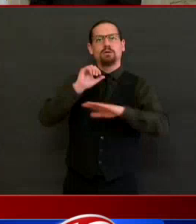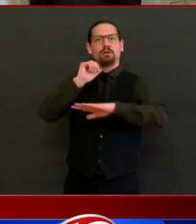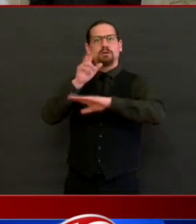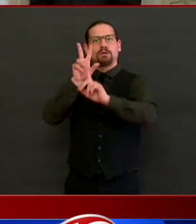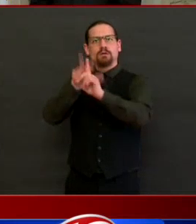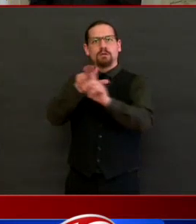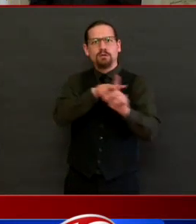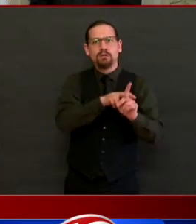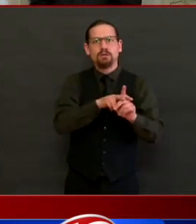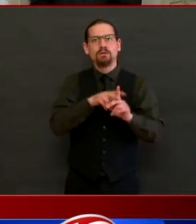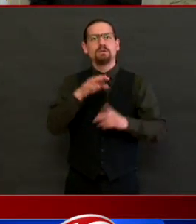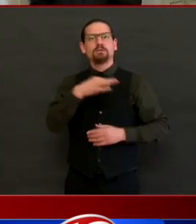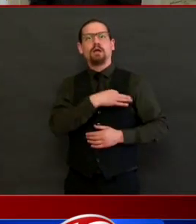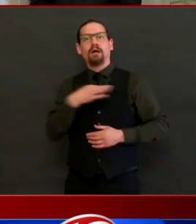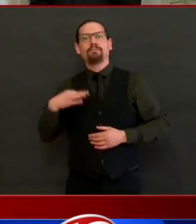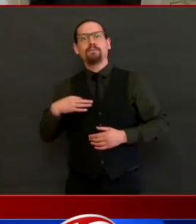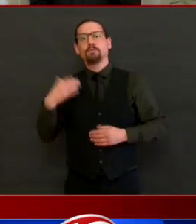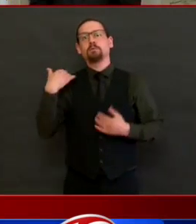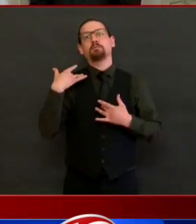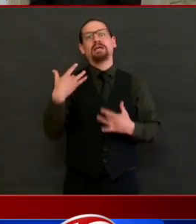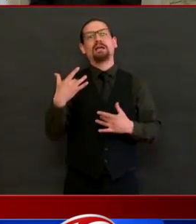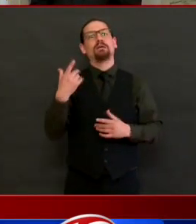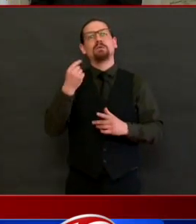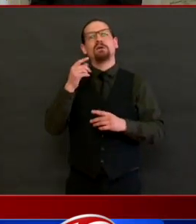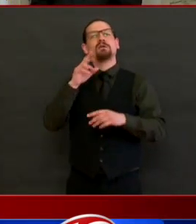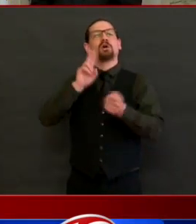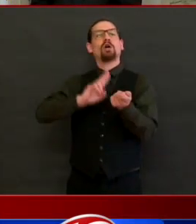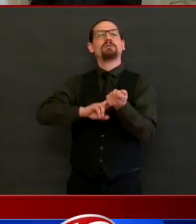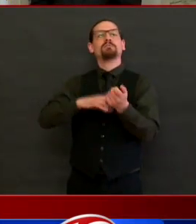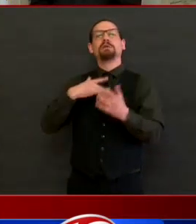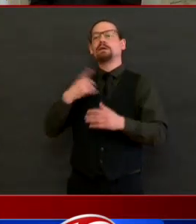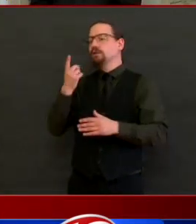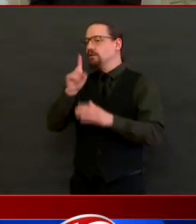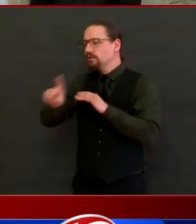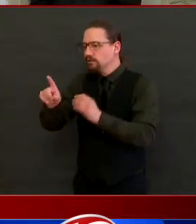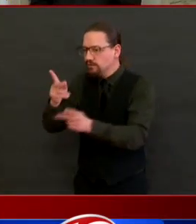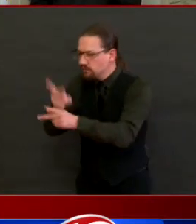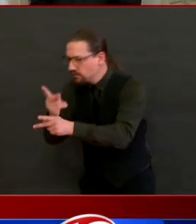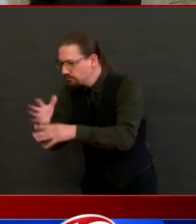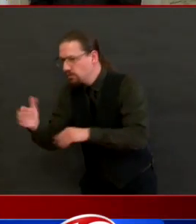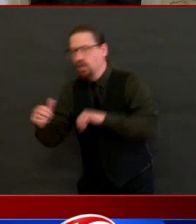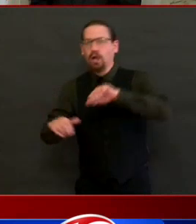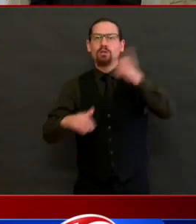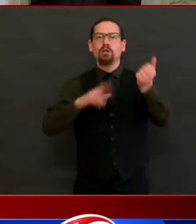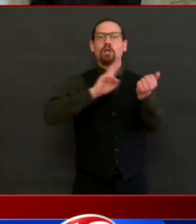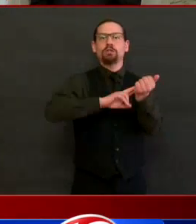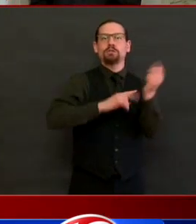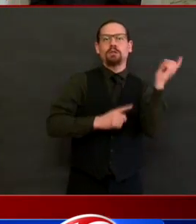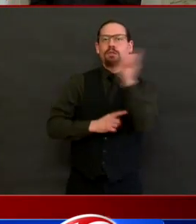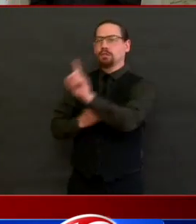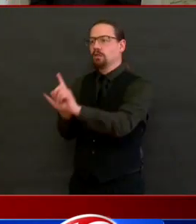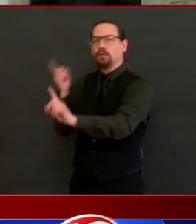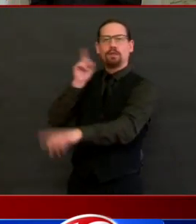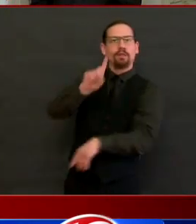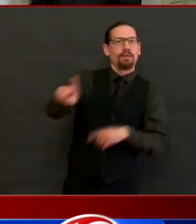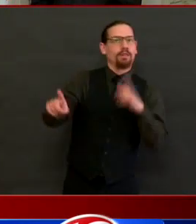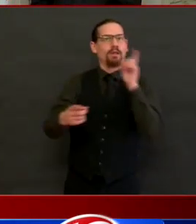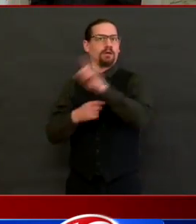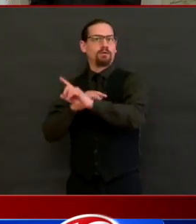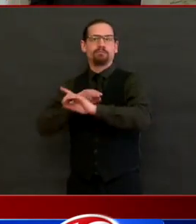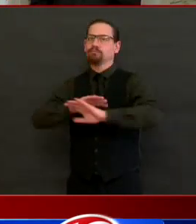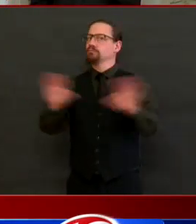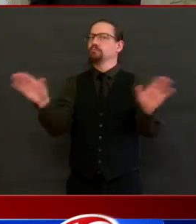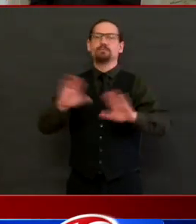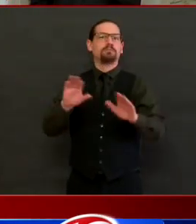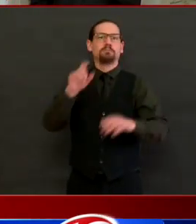that we can support individuals, we can support nursing home facilities to have one individual who's able